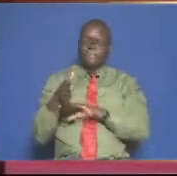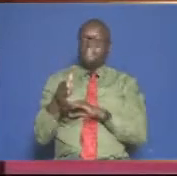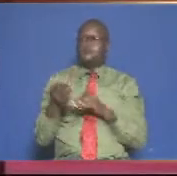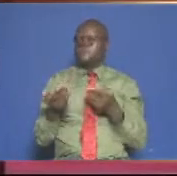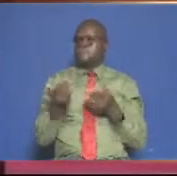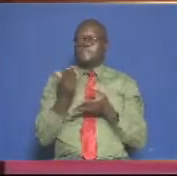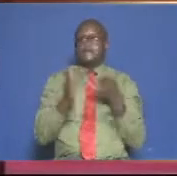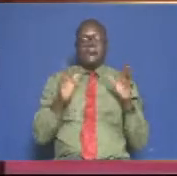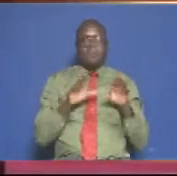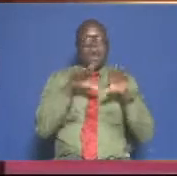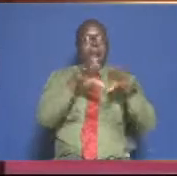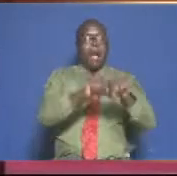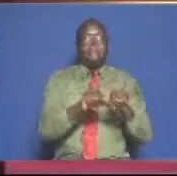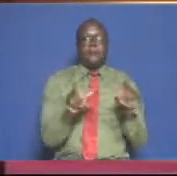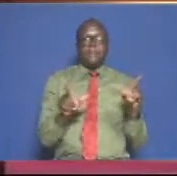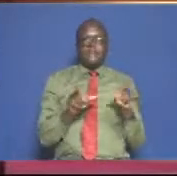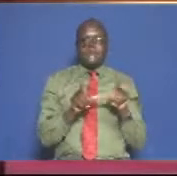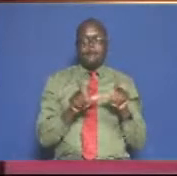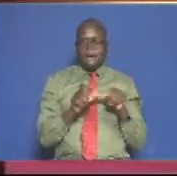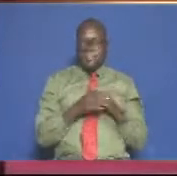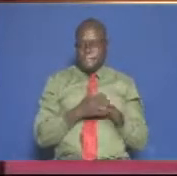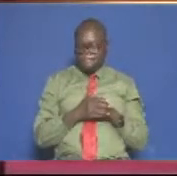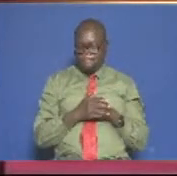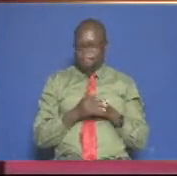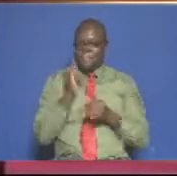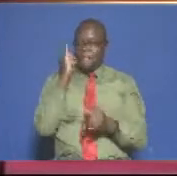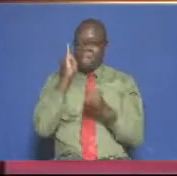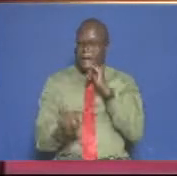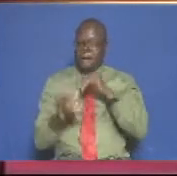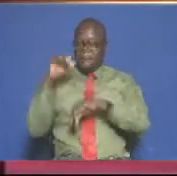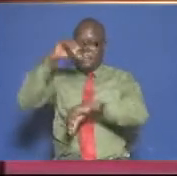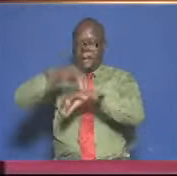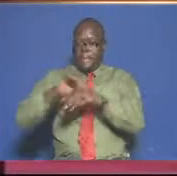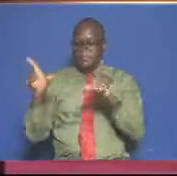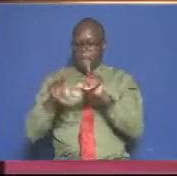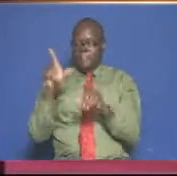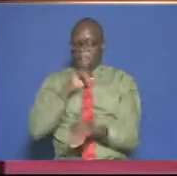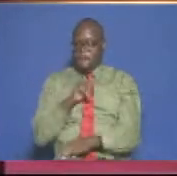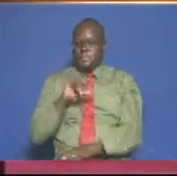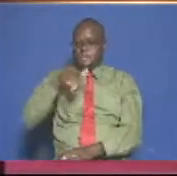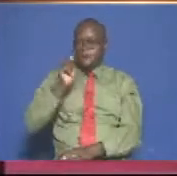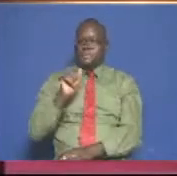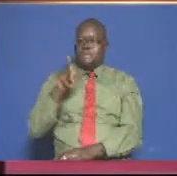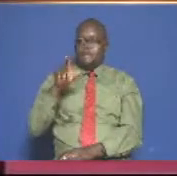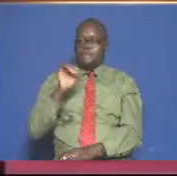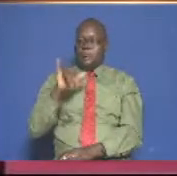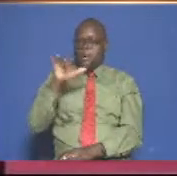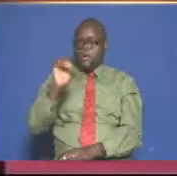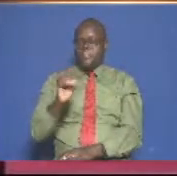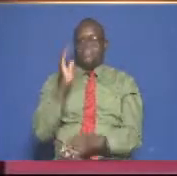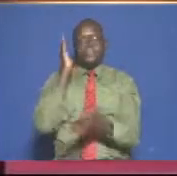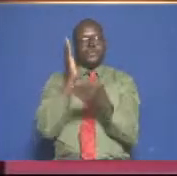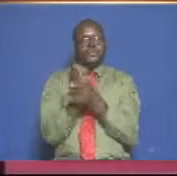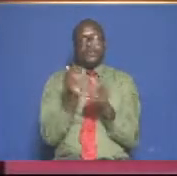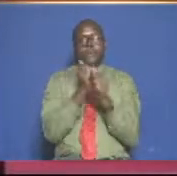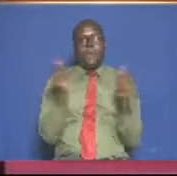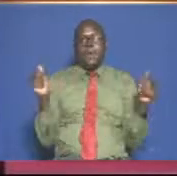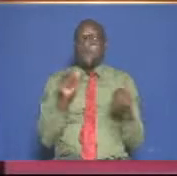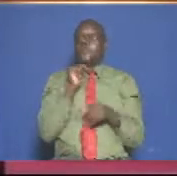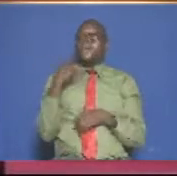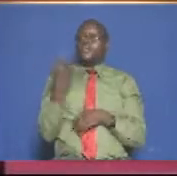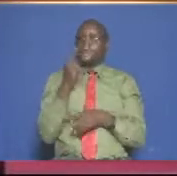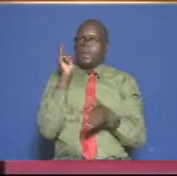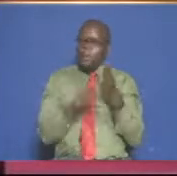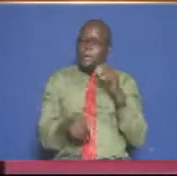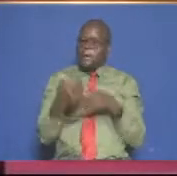somebody else. I finally got the ticket, Mr. Speaker. Jakoi was so generous, not just with what he